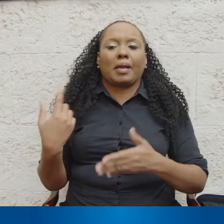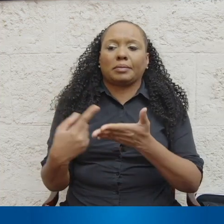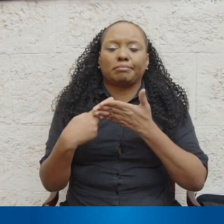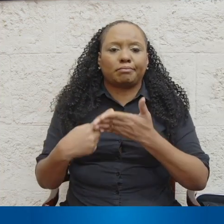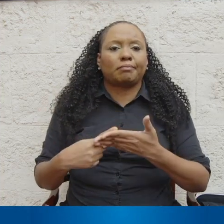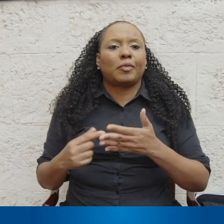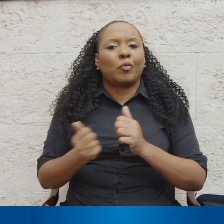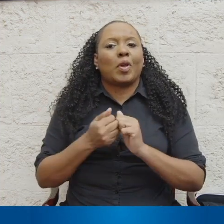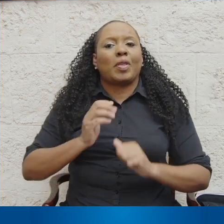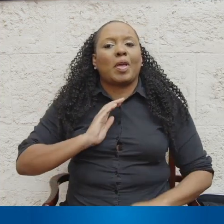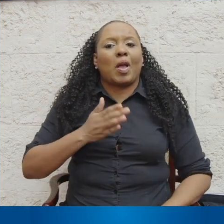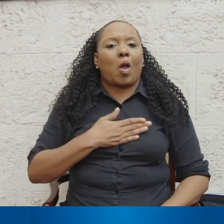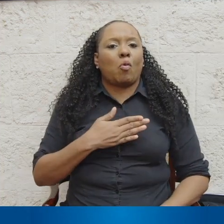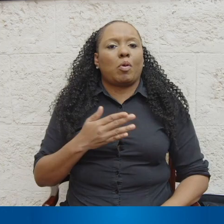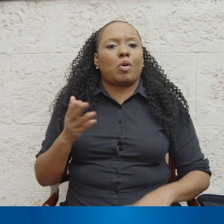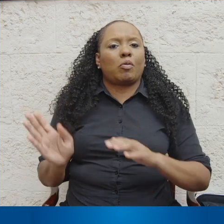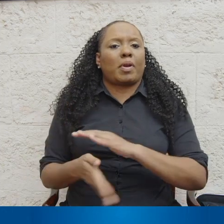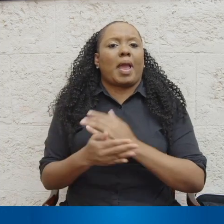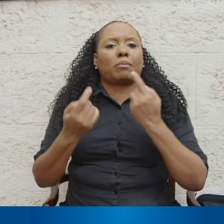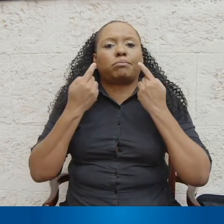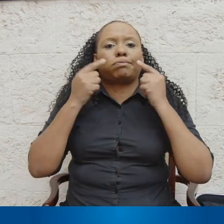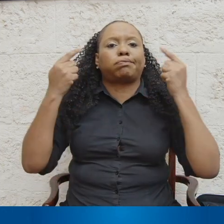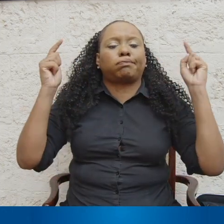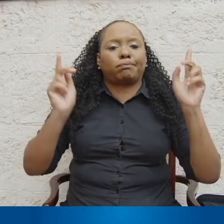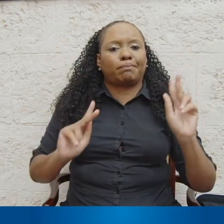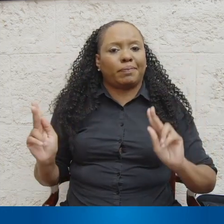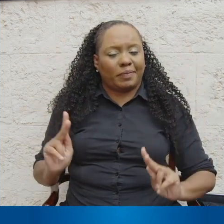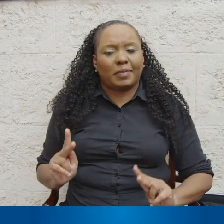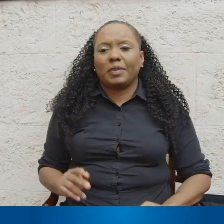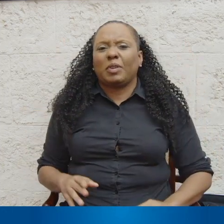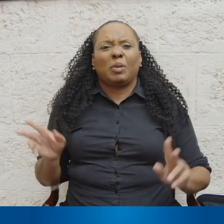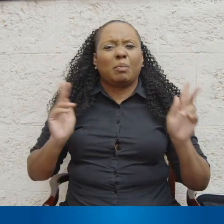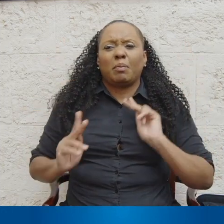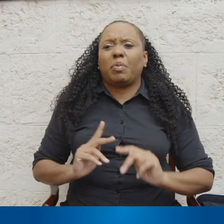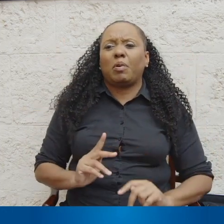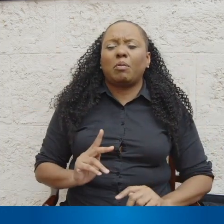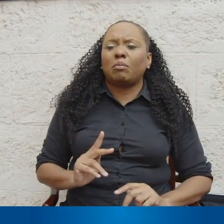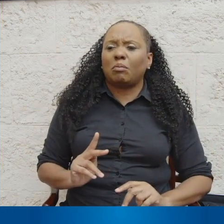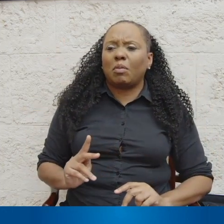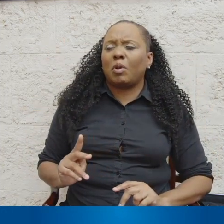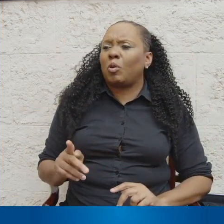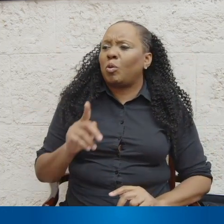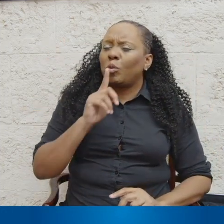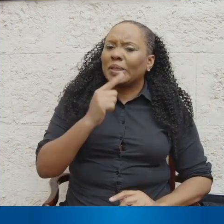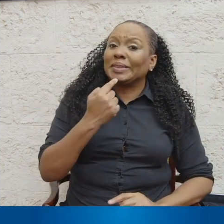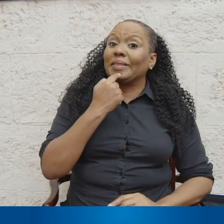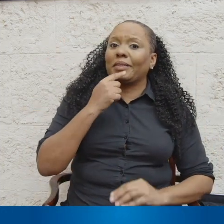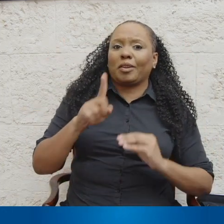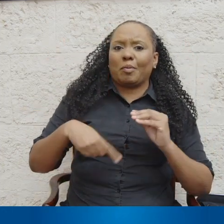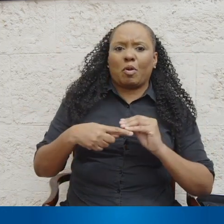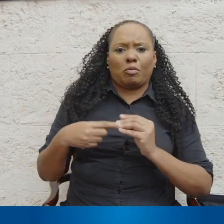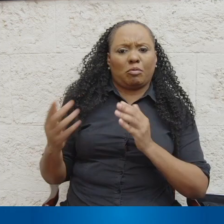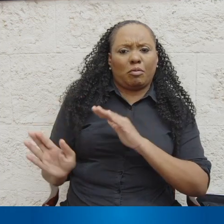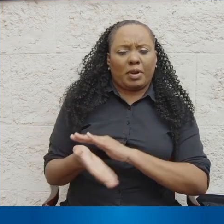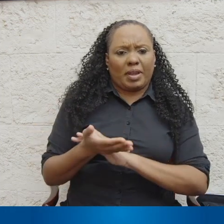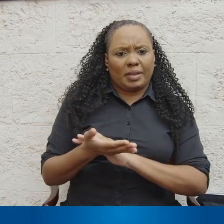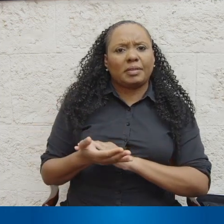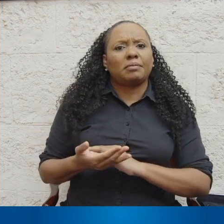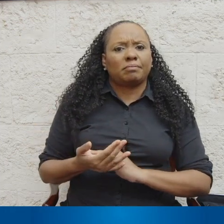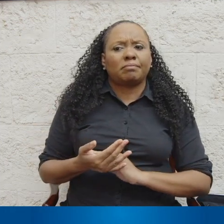have a meeting with persons who operated at the highest level to see how best we can monetize cricket. Beach